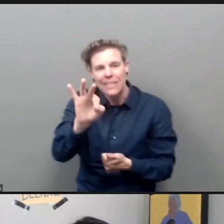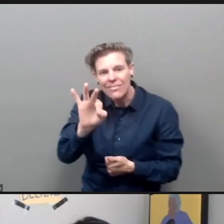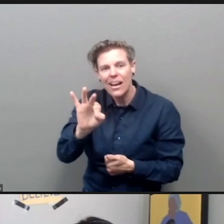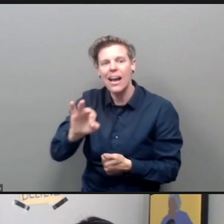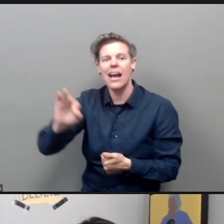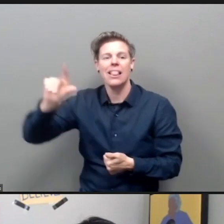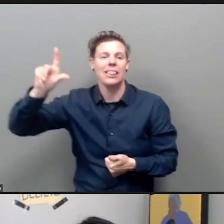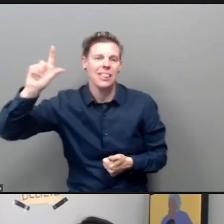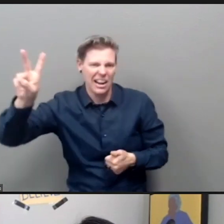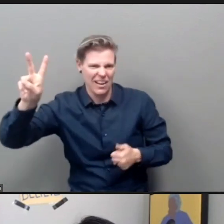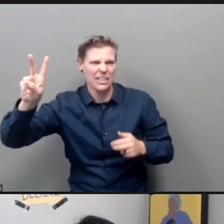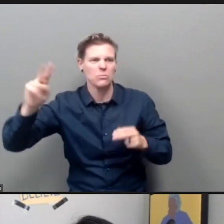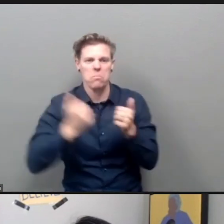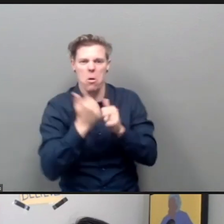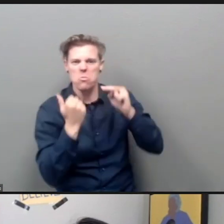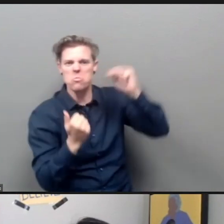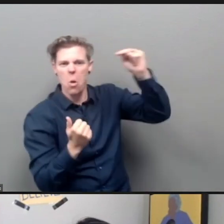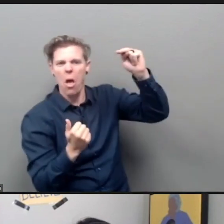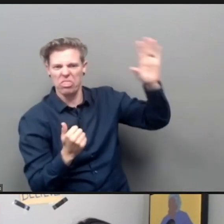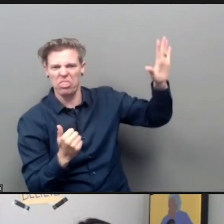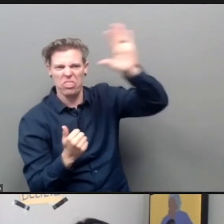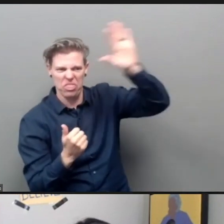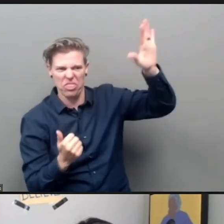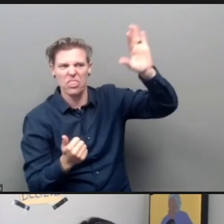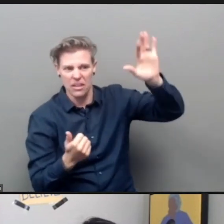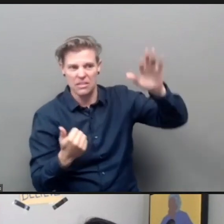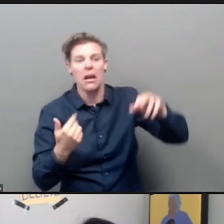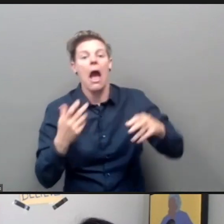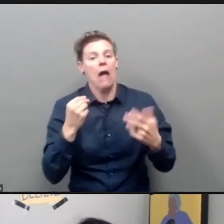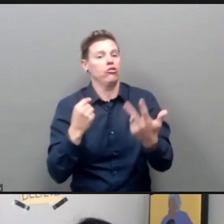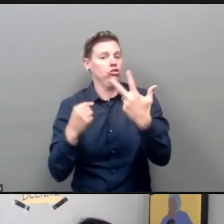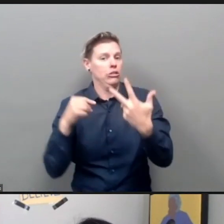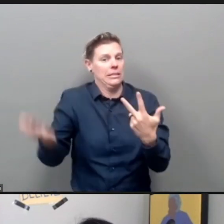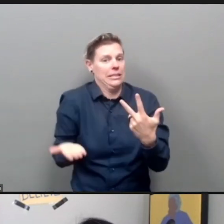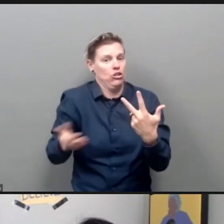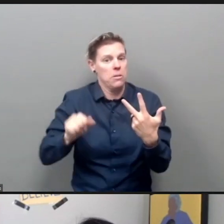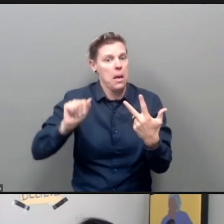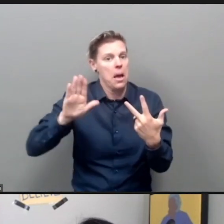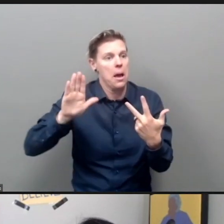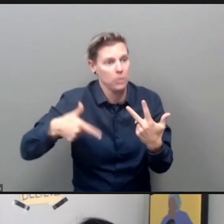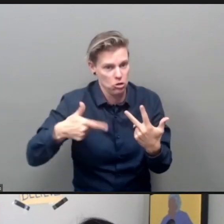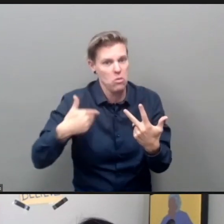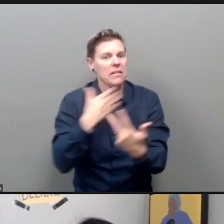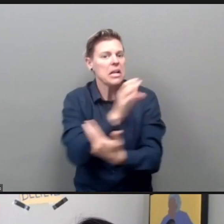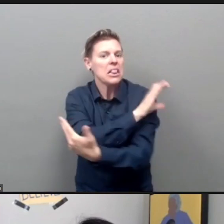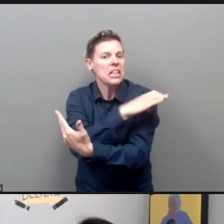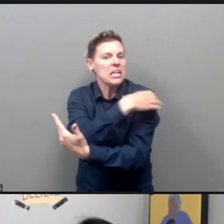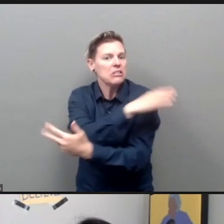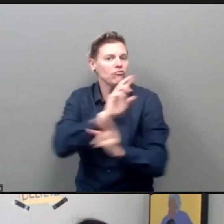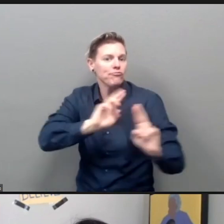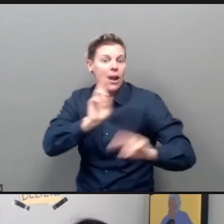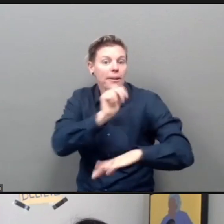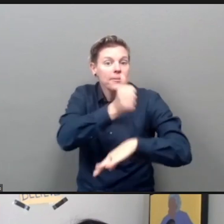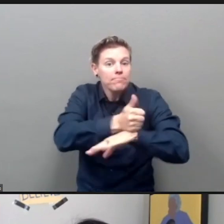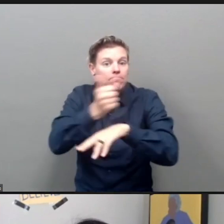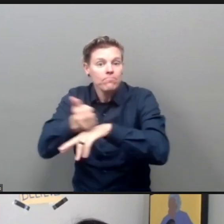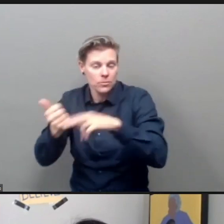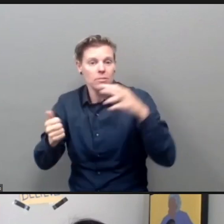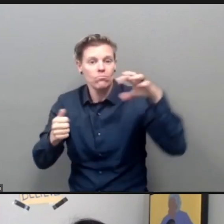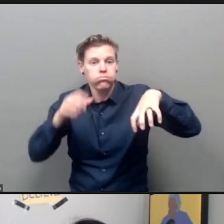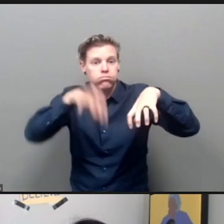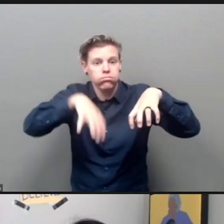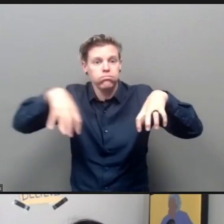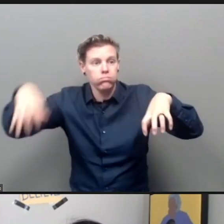Albuquerque vaccine events in the next 2.5 weeks as well. So maybe what we ought to do is put out